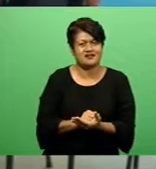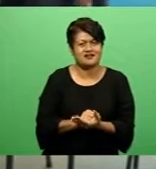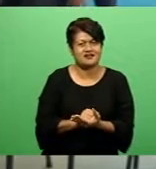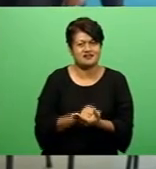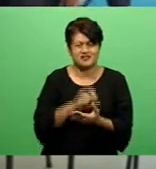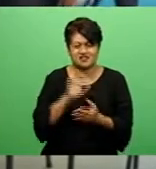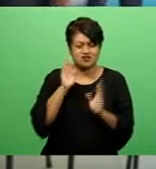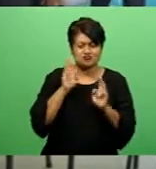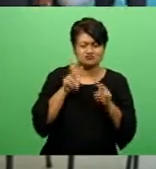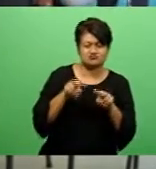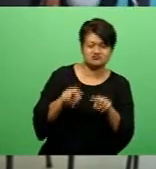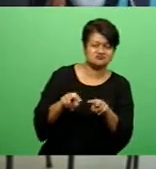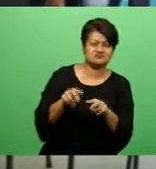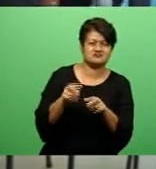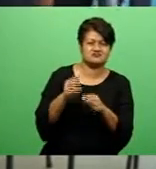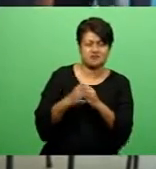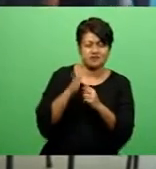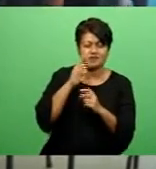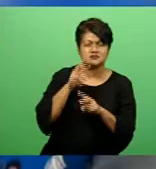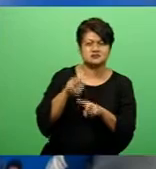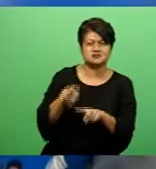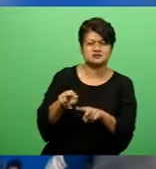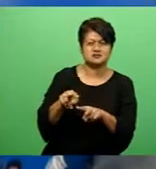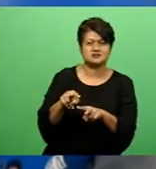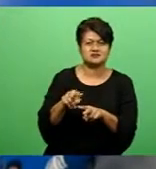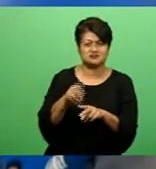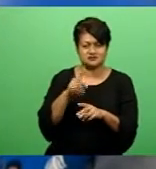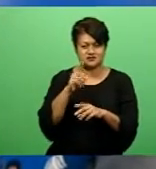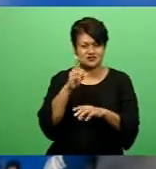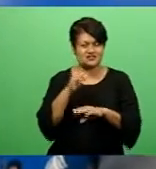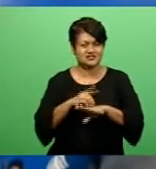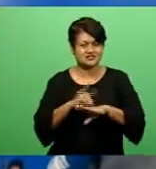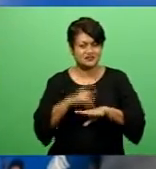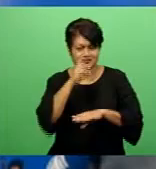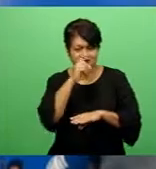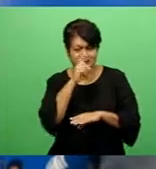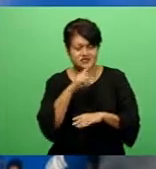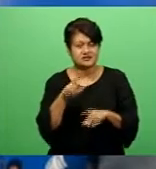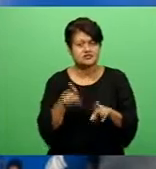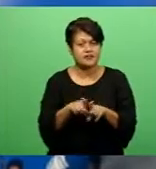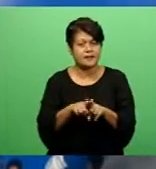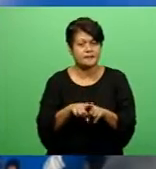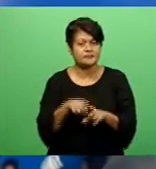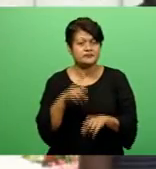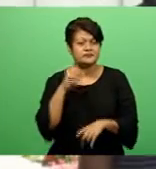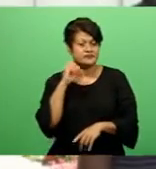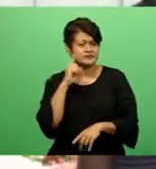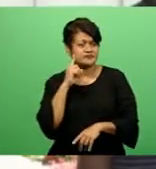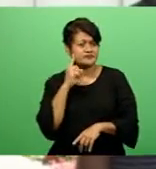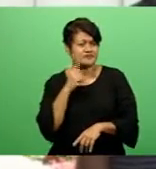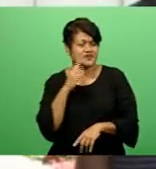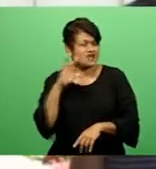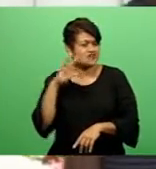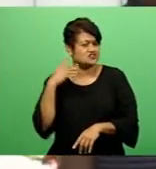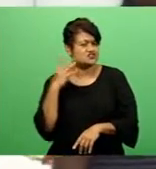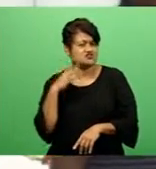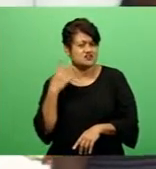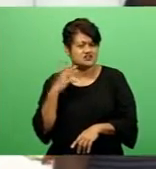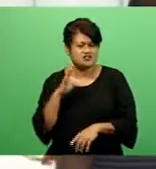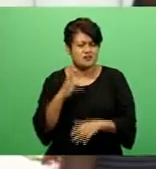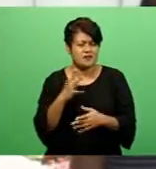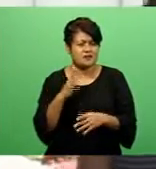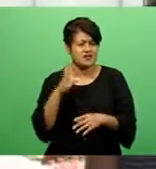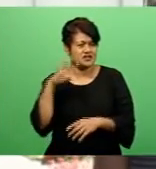it's never known to people around us. And also the audiology unit in being able to screen children who may be